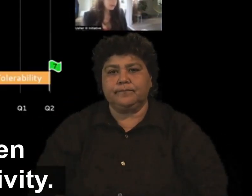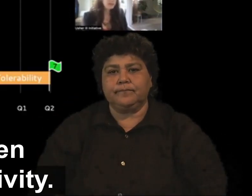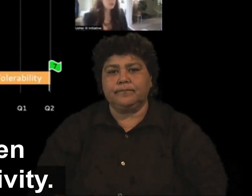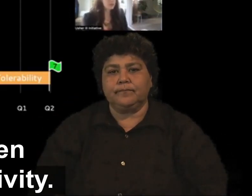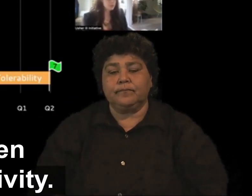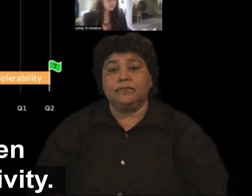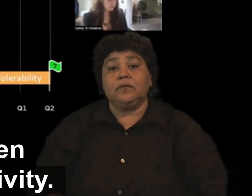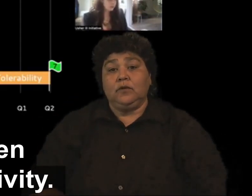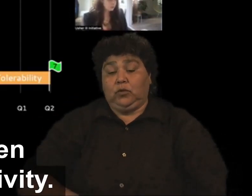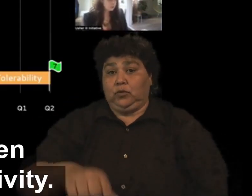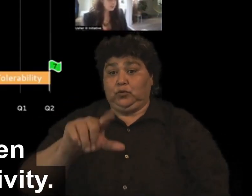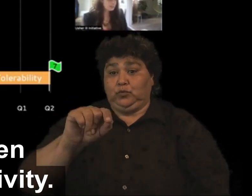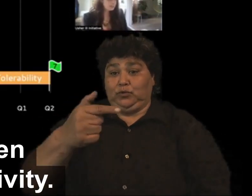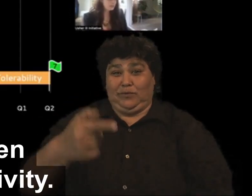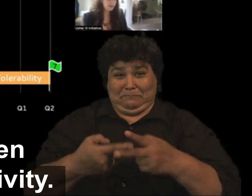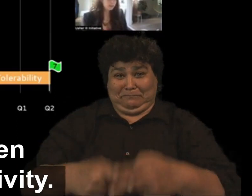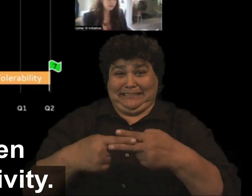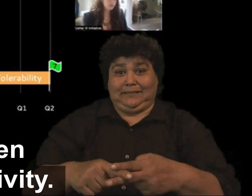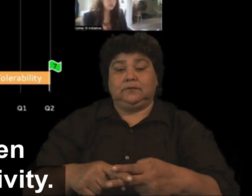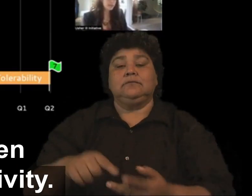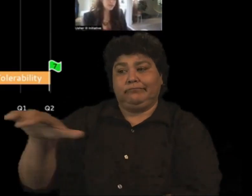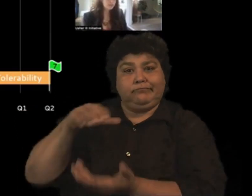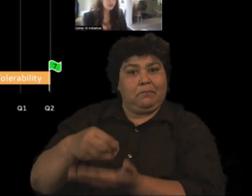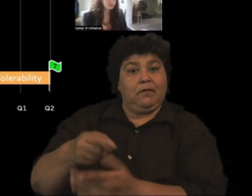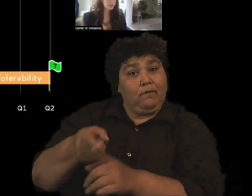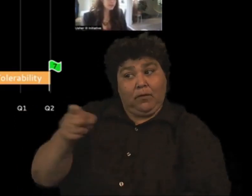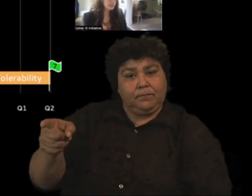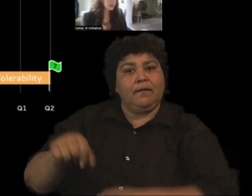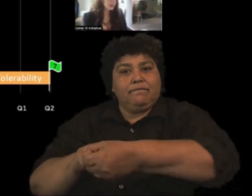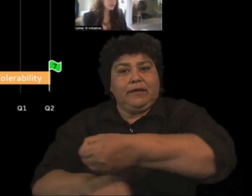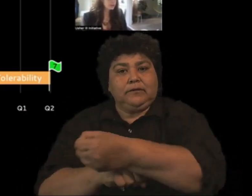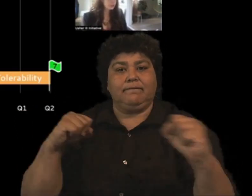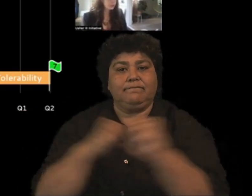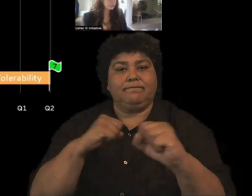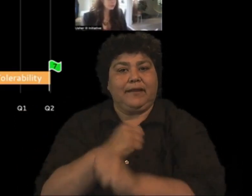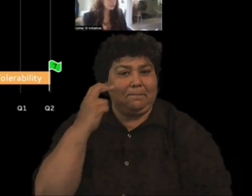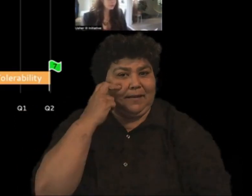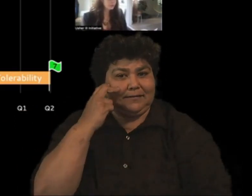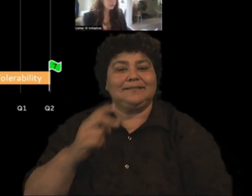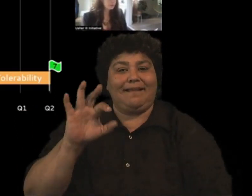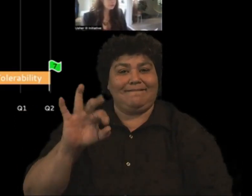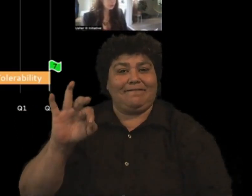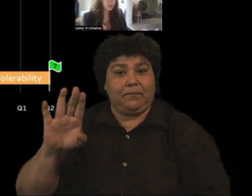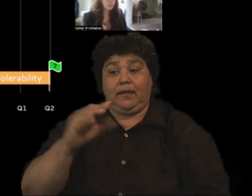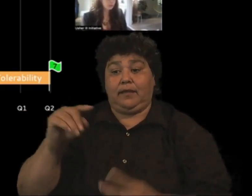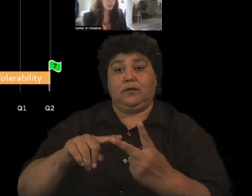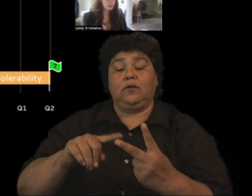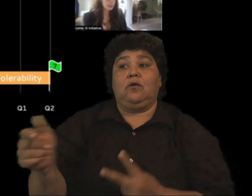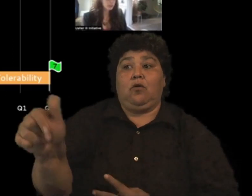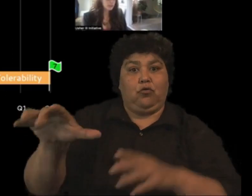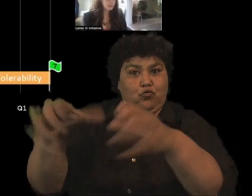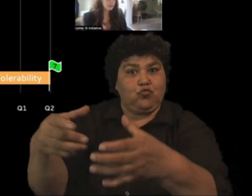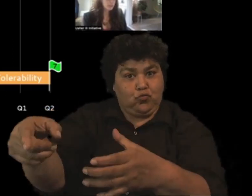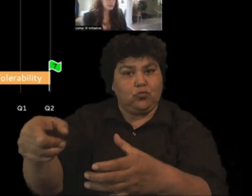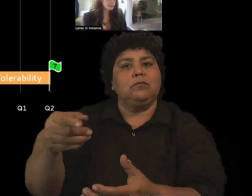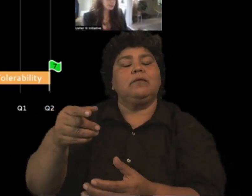Early in 2021, we received a grant from the Foundation Fighting Blindness and a major contribution from Grosvenor Capital Management